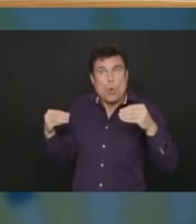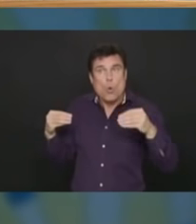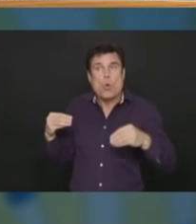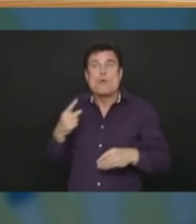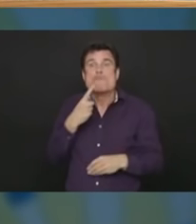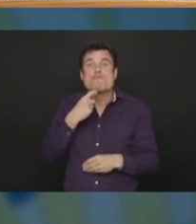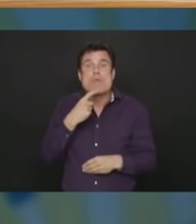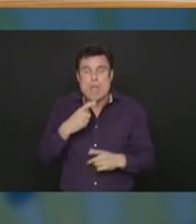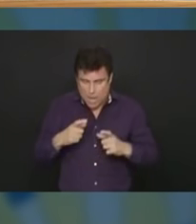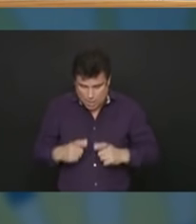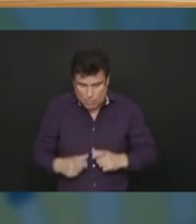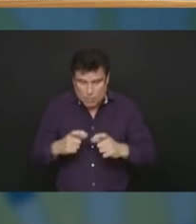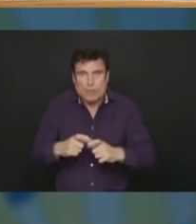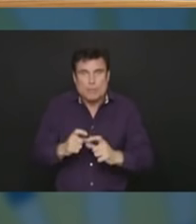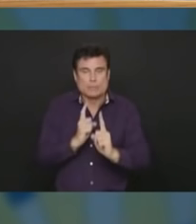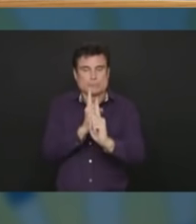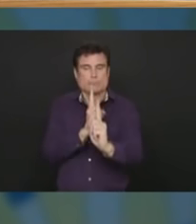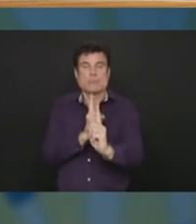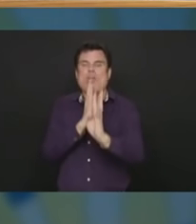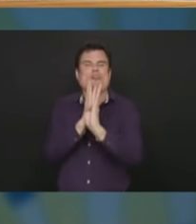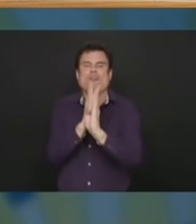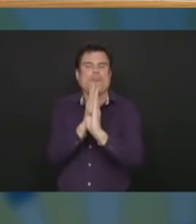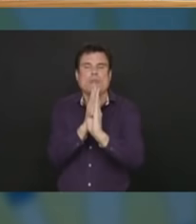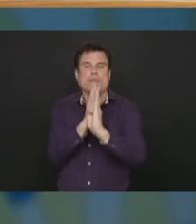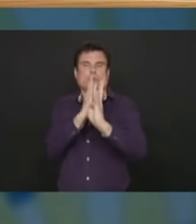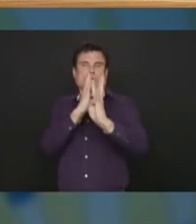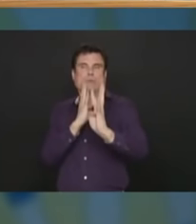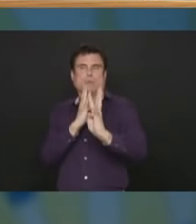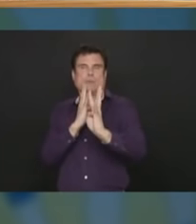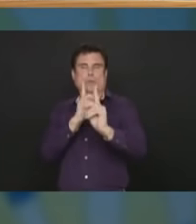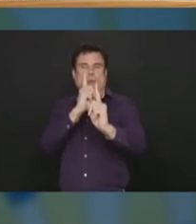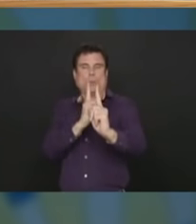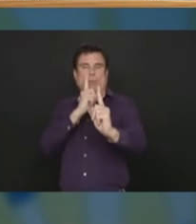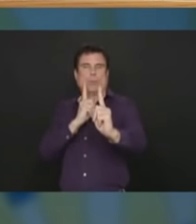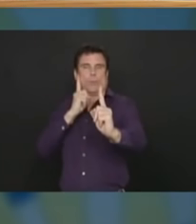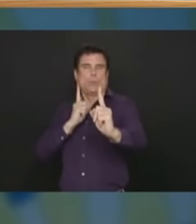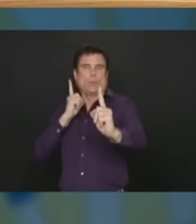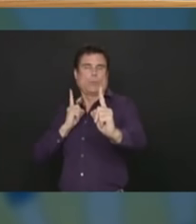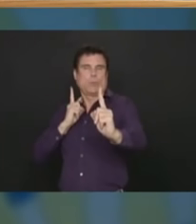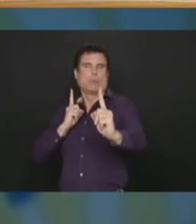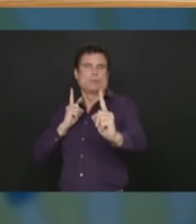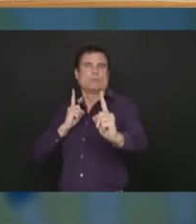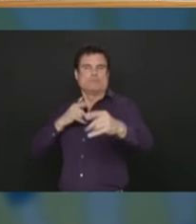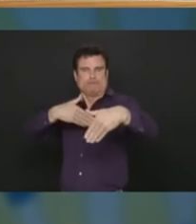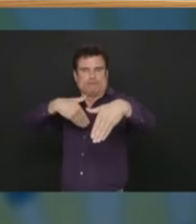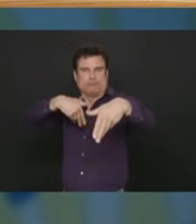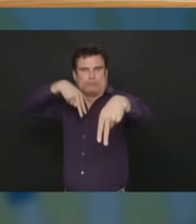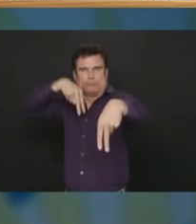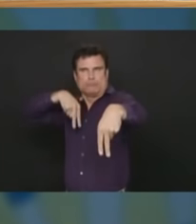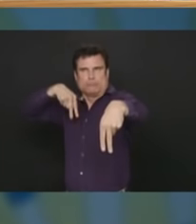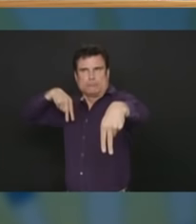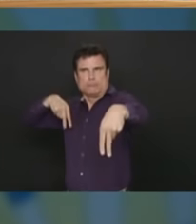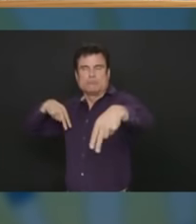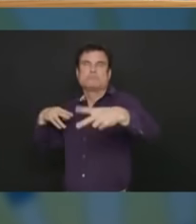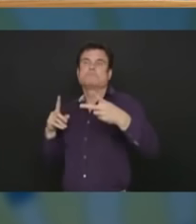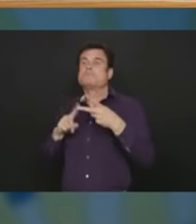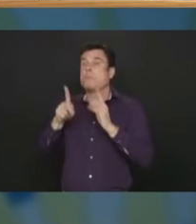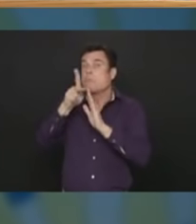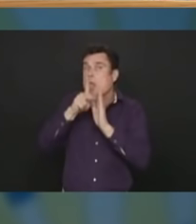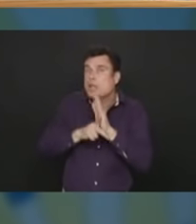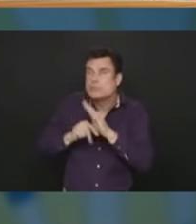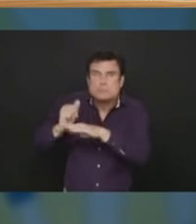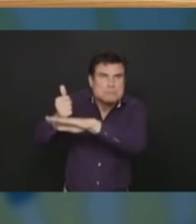like making sure we have policies that mean people who have illness do not go to work and are not penalized for that and do not go to